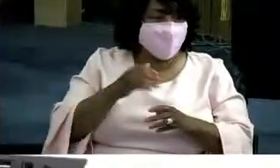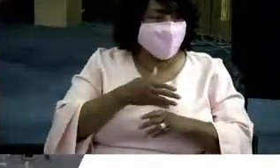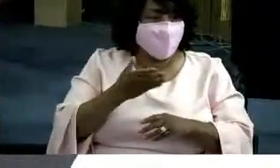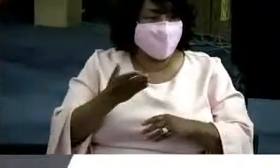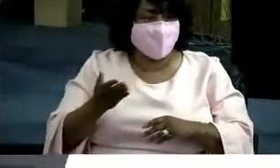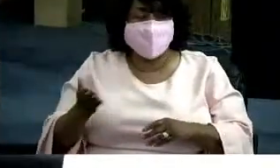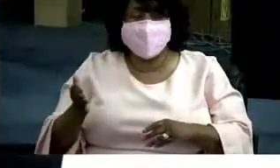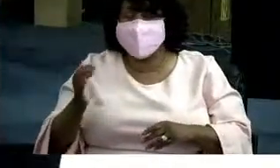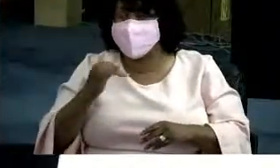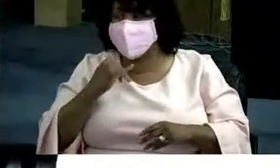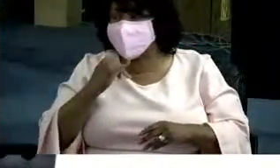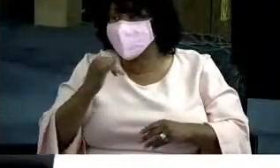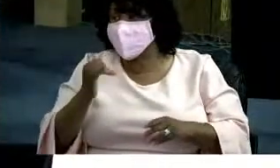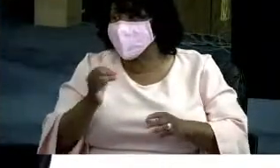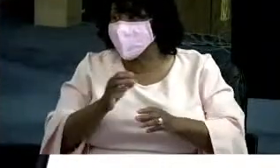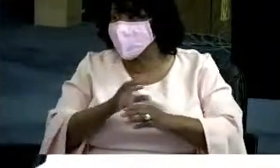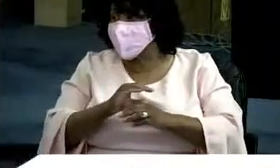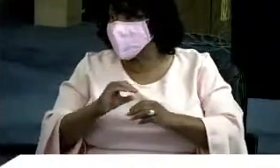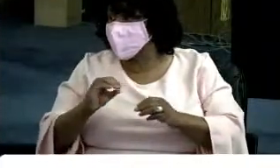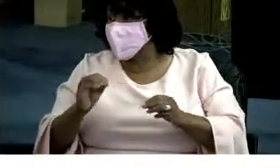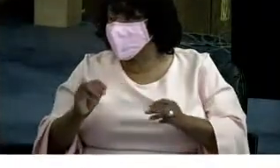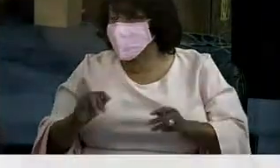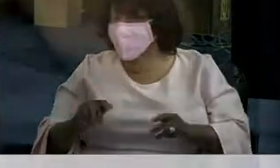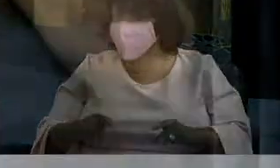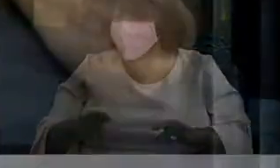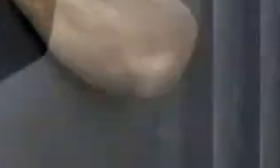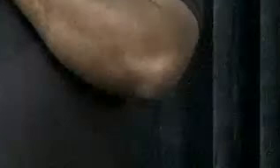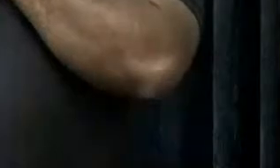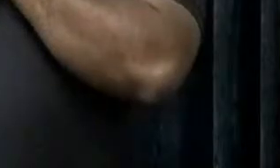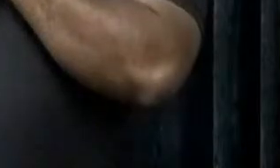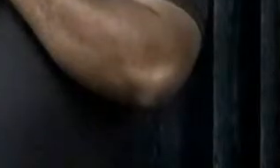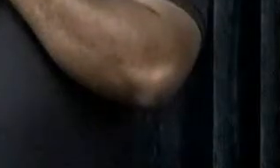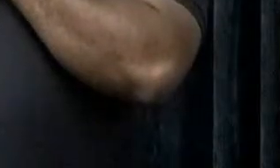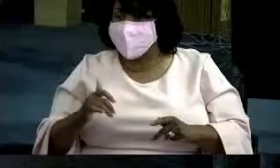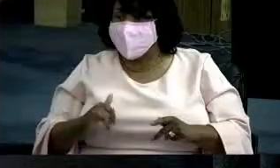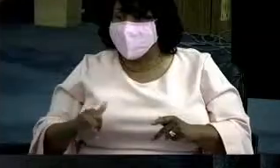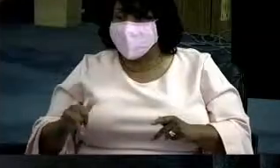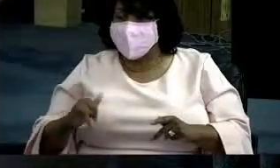There is no one else like you.